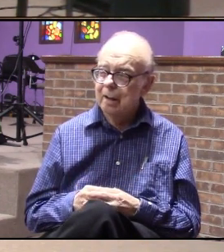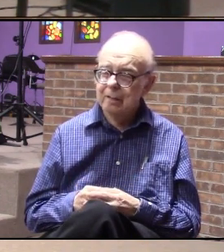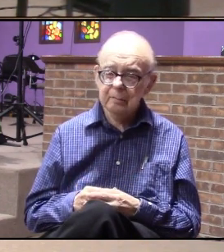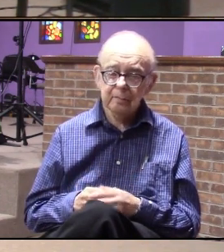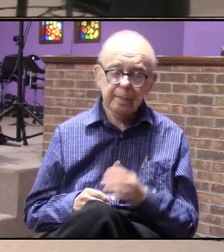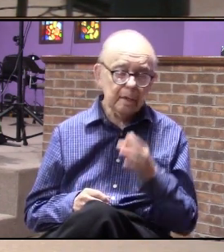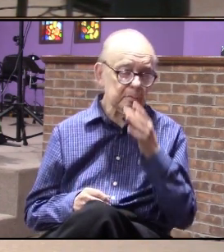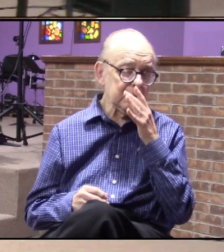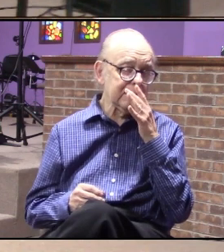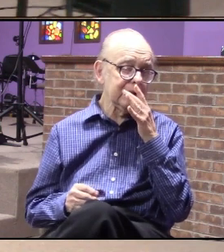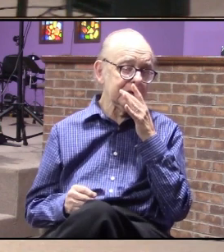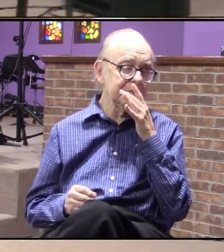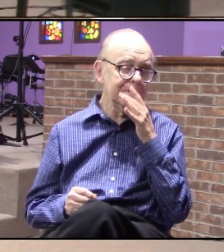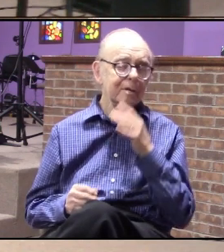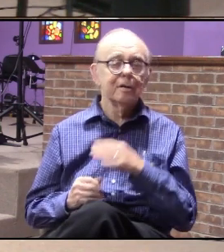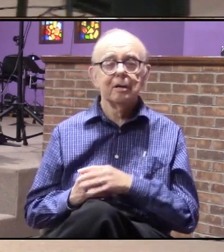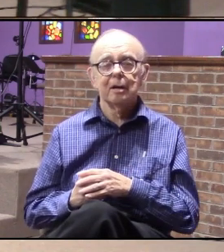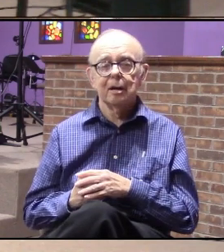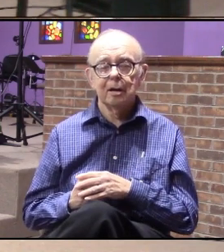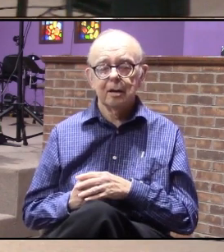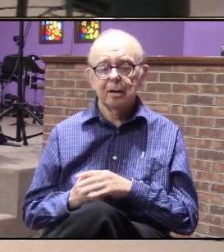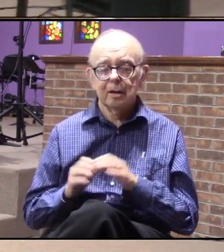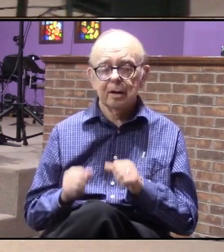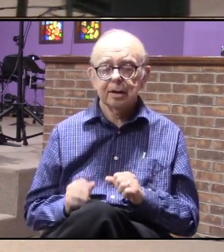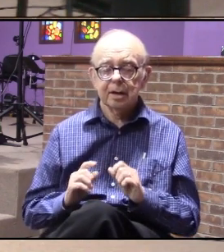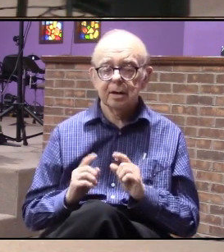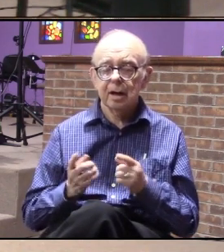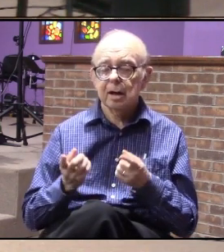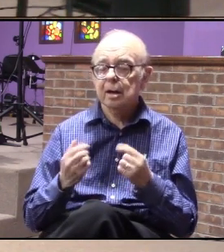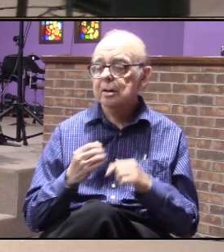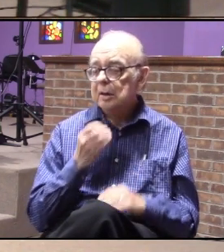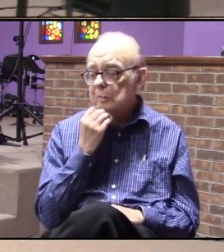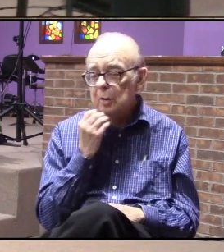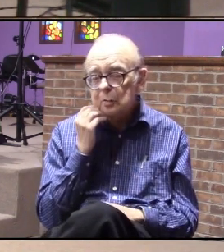Mom, can I come home?